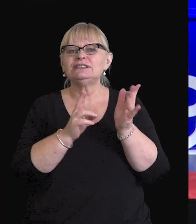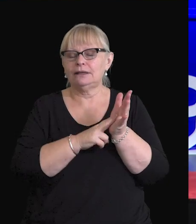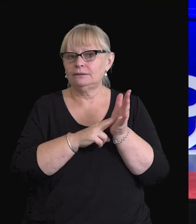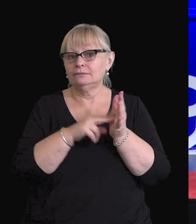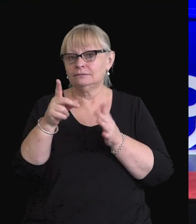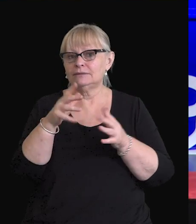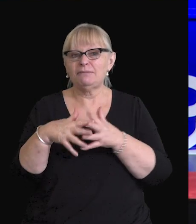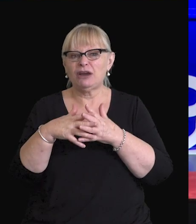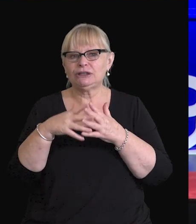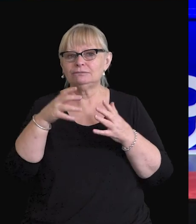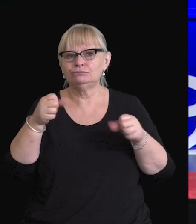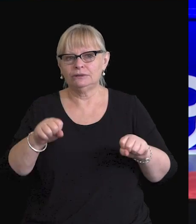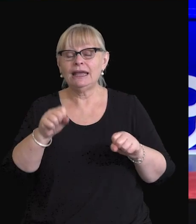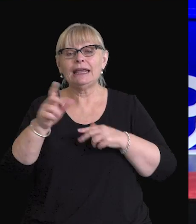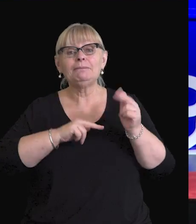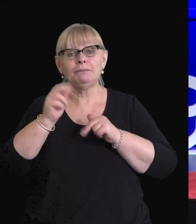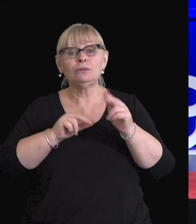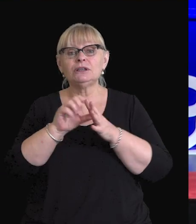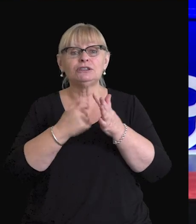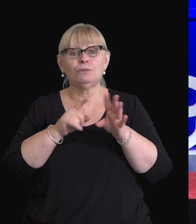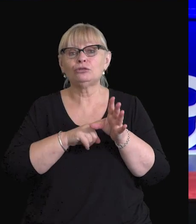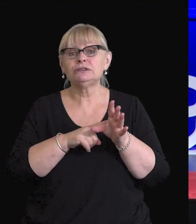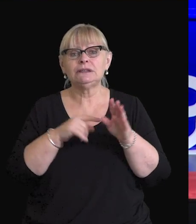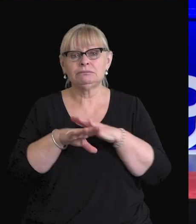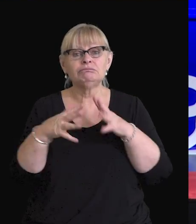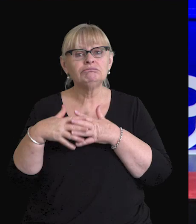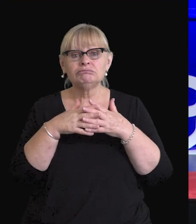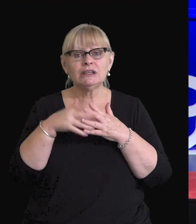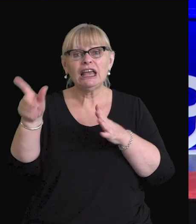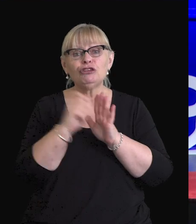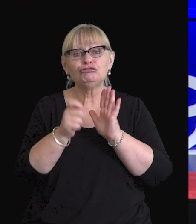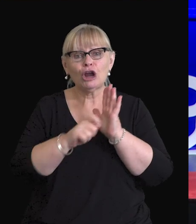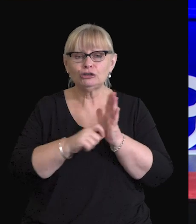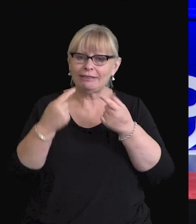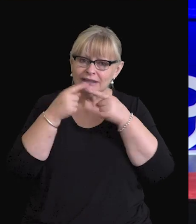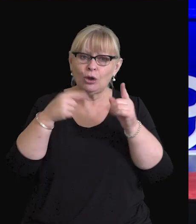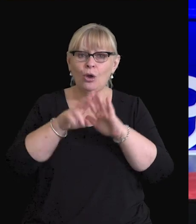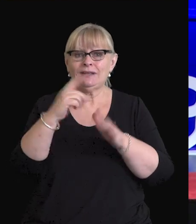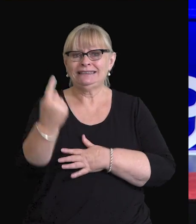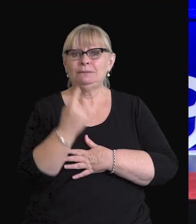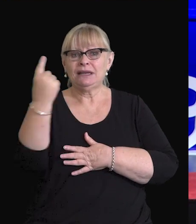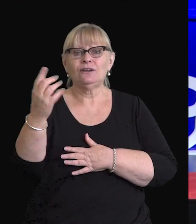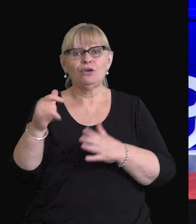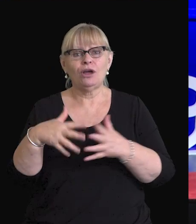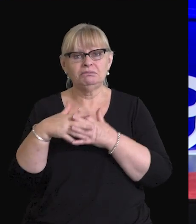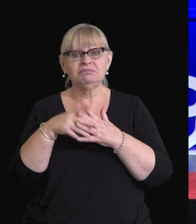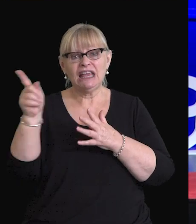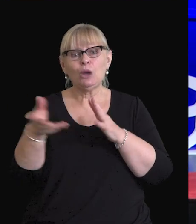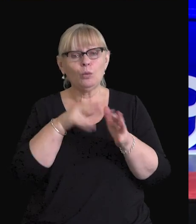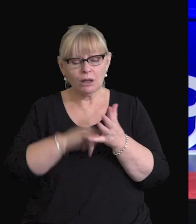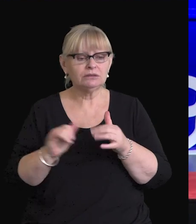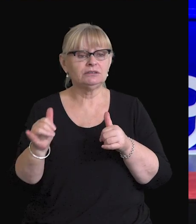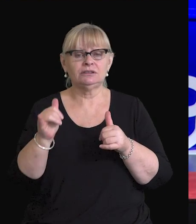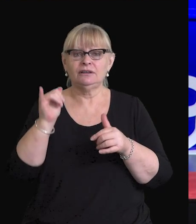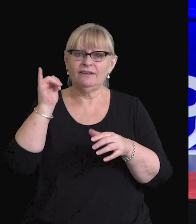Here's a man who basically built a democracy. He wrote the Declaration of Independence for the United States. He was